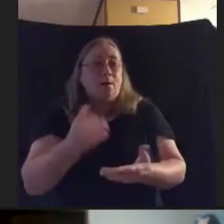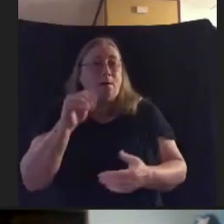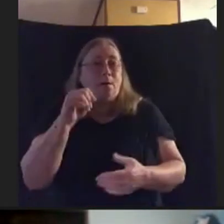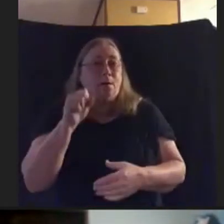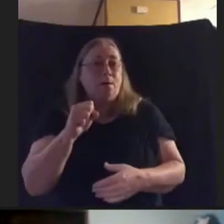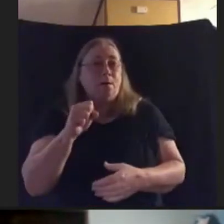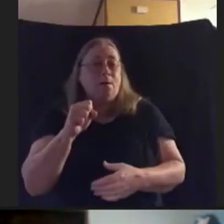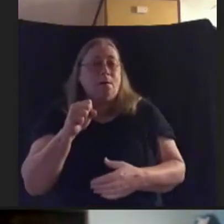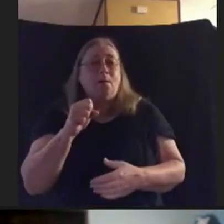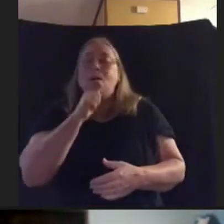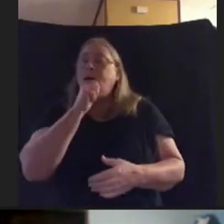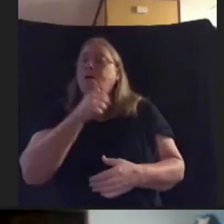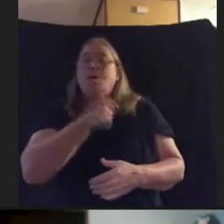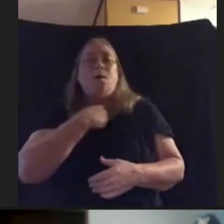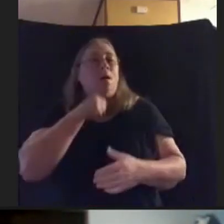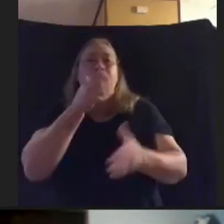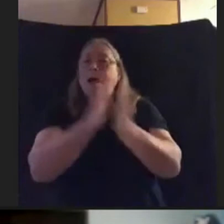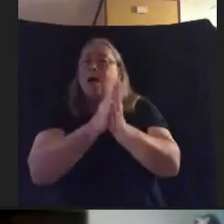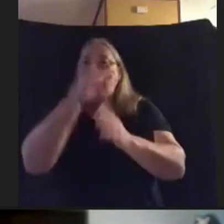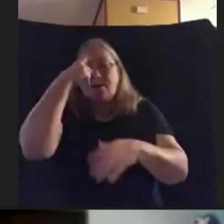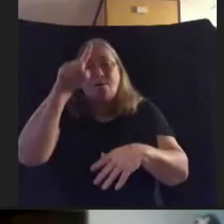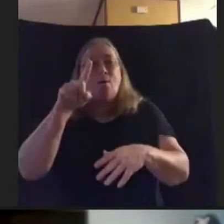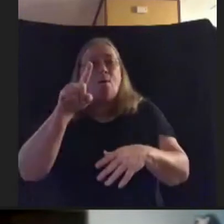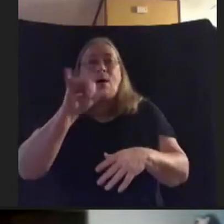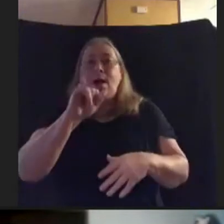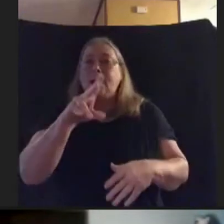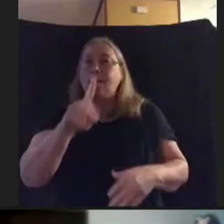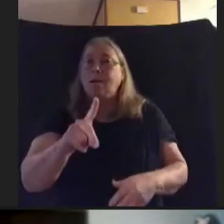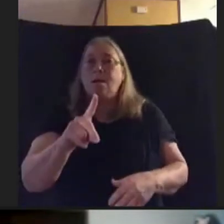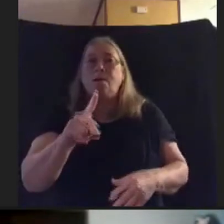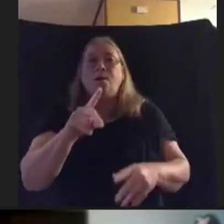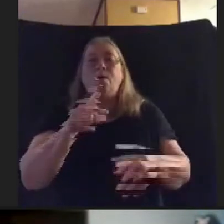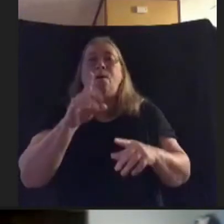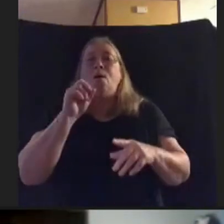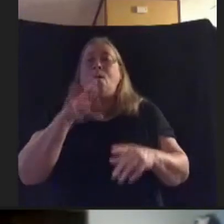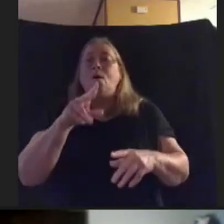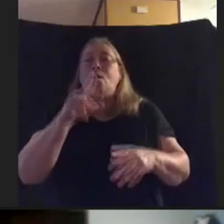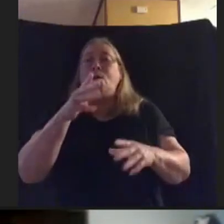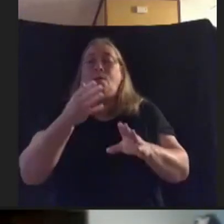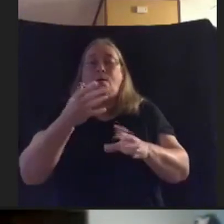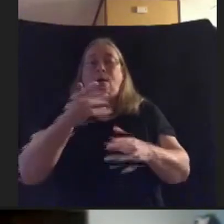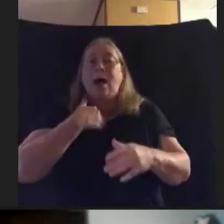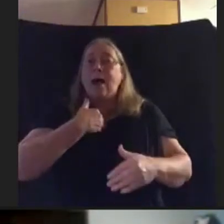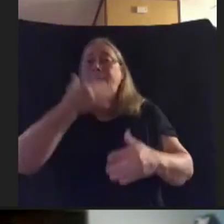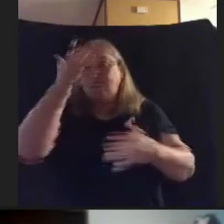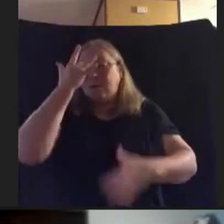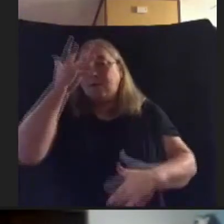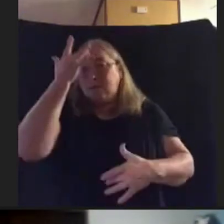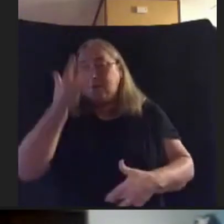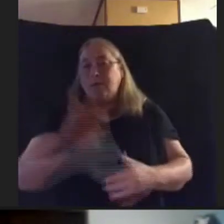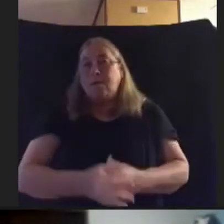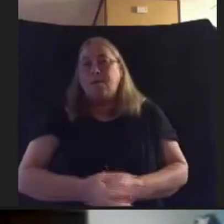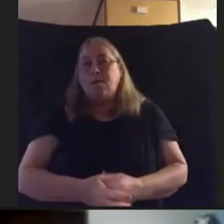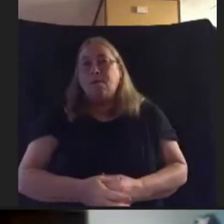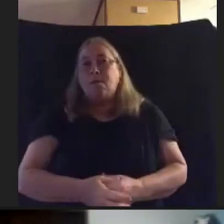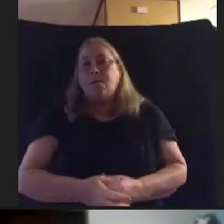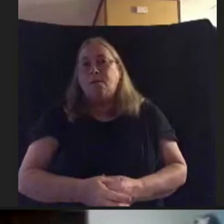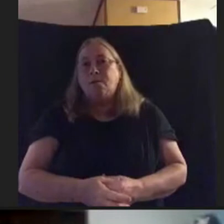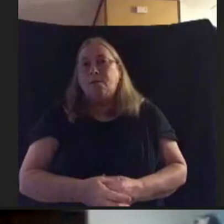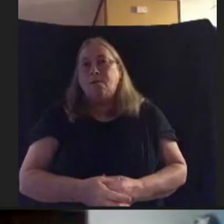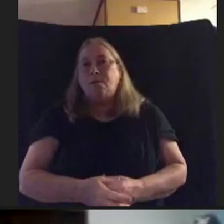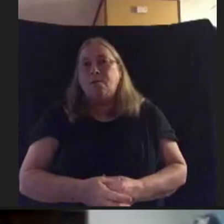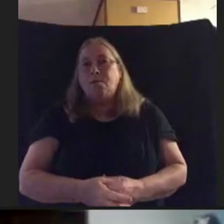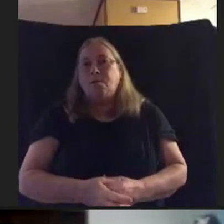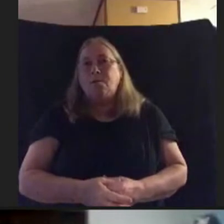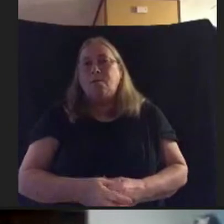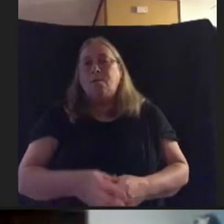any identification. And for pre-existing conditions, do people need to show proof to qualify? No, they do not. We do not want to